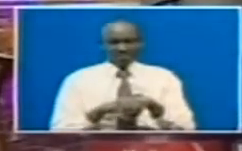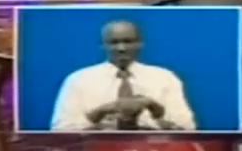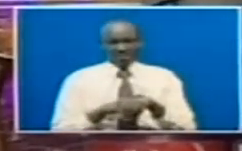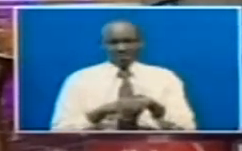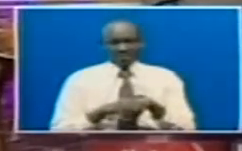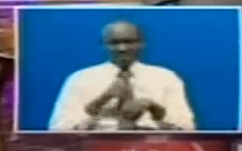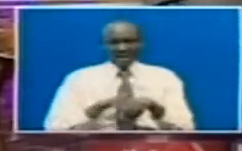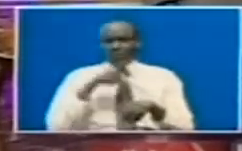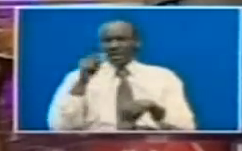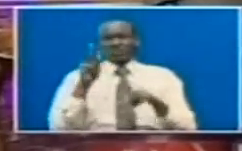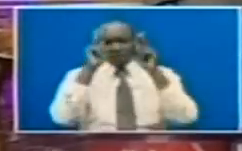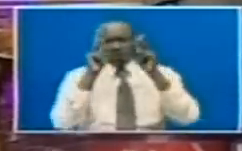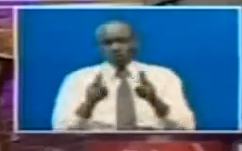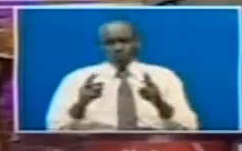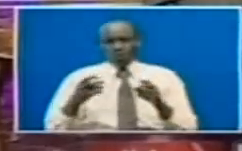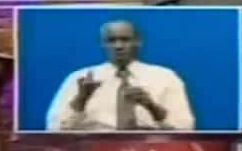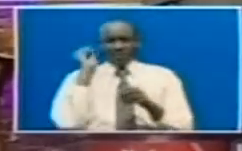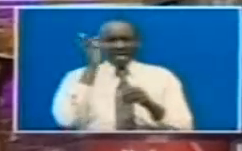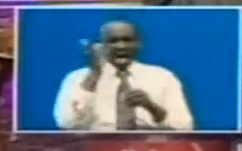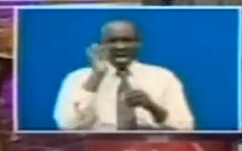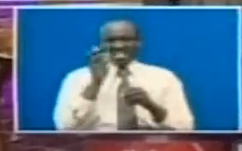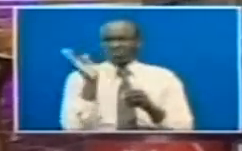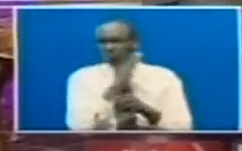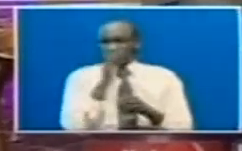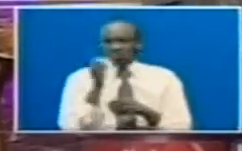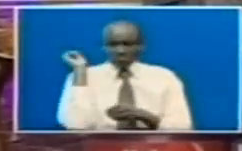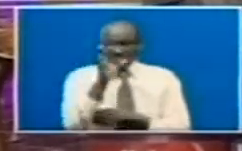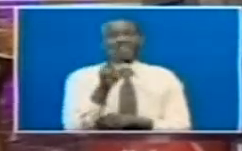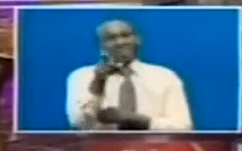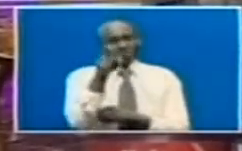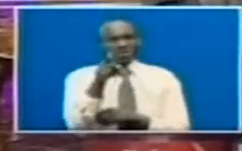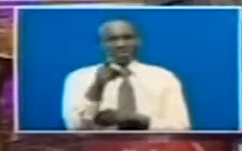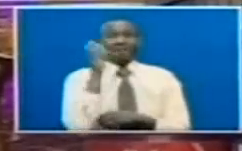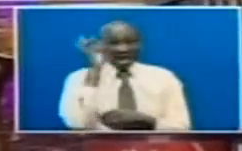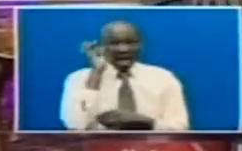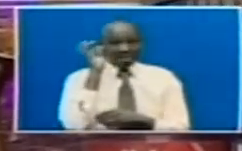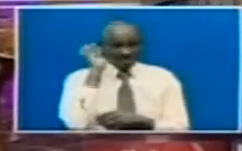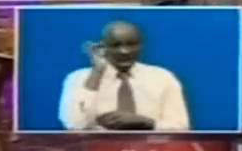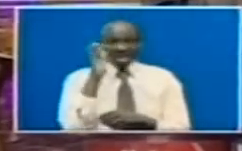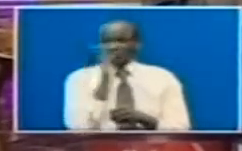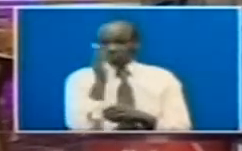alienda kistumu wakati. Hapa na mawe hile imeoza. No, si mawe, maya hile.